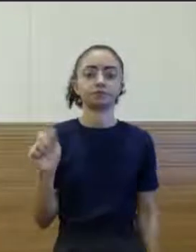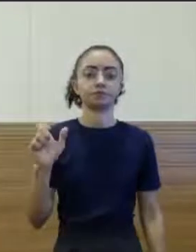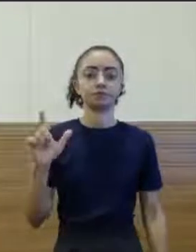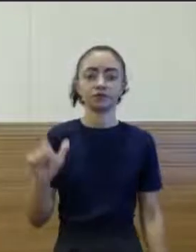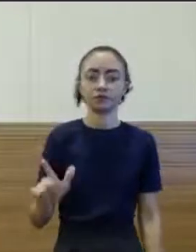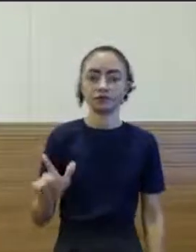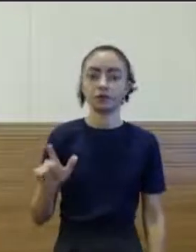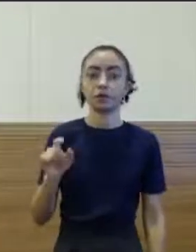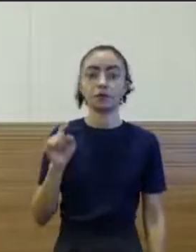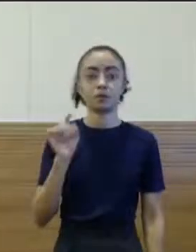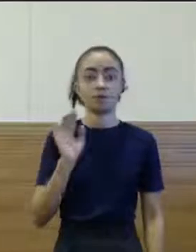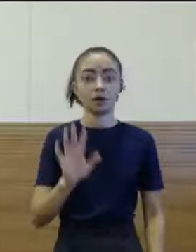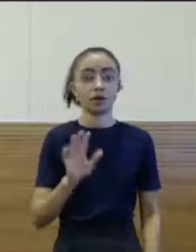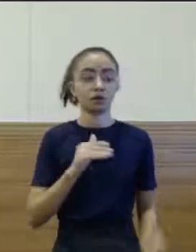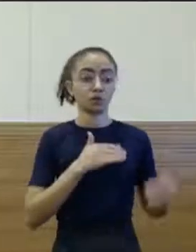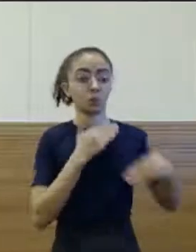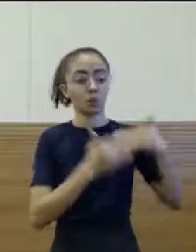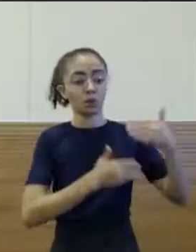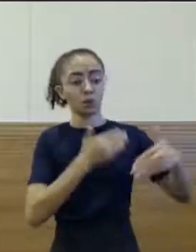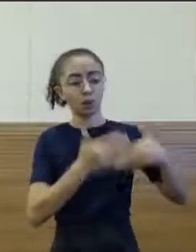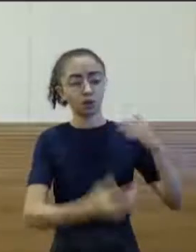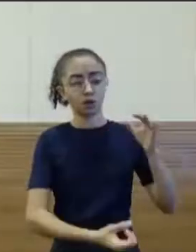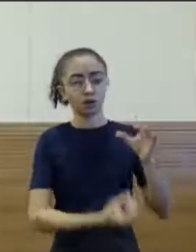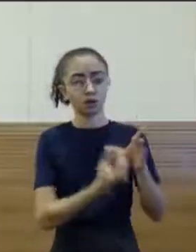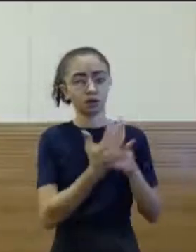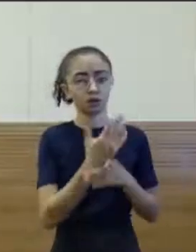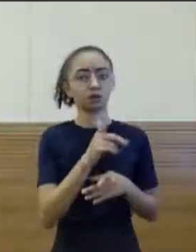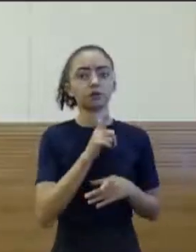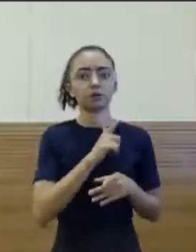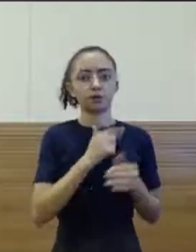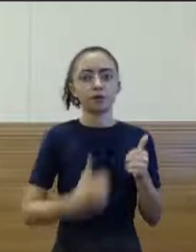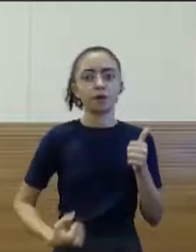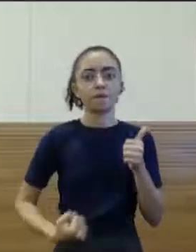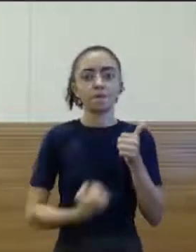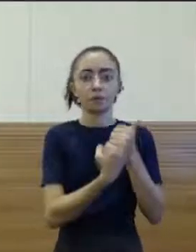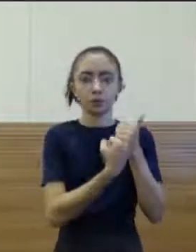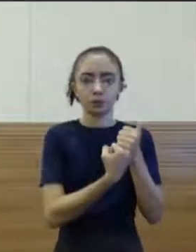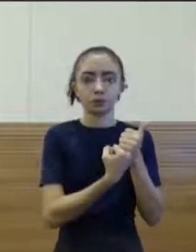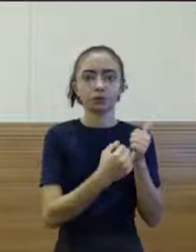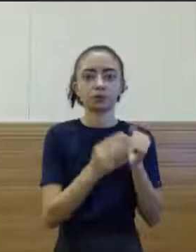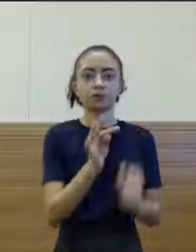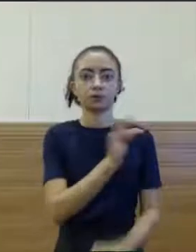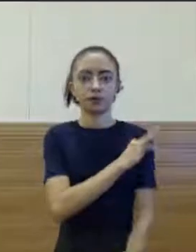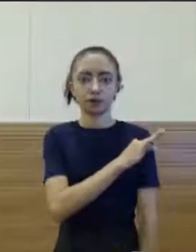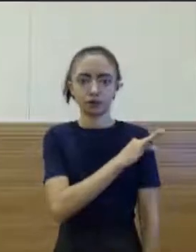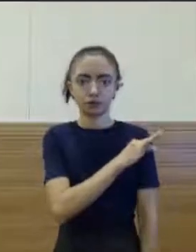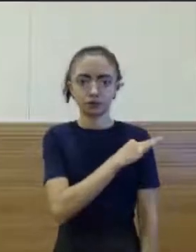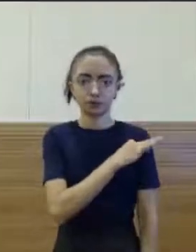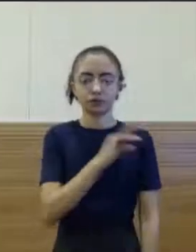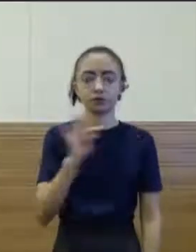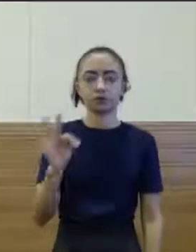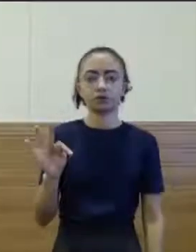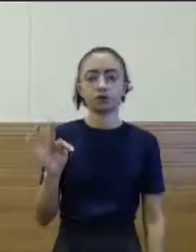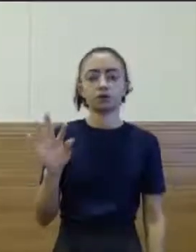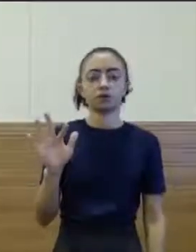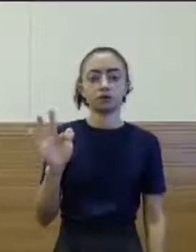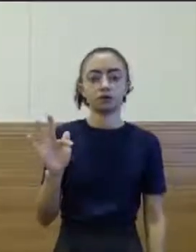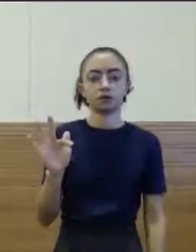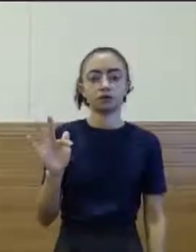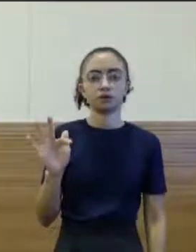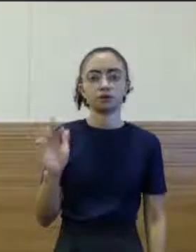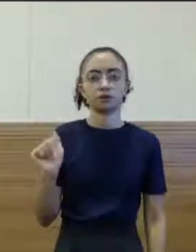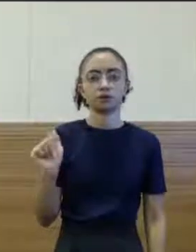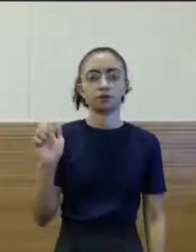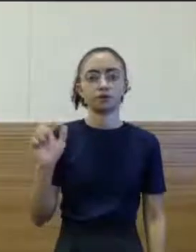highlight that throughout this whole process, we've had the technical support to FAO. We've had the technical support to